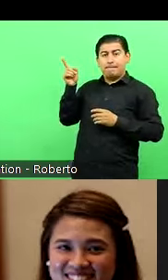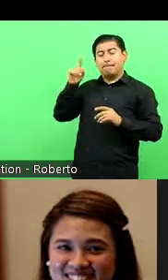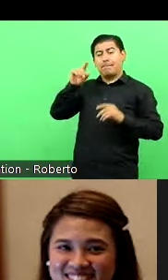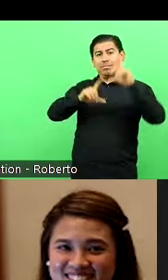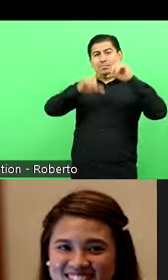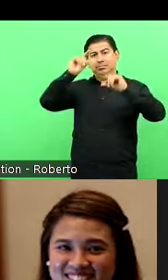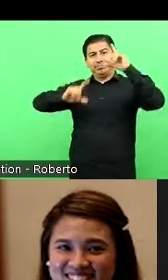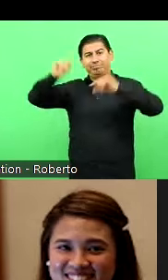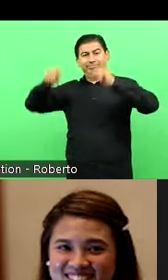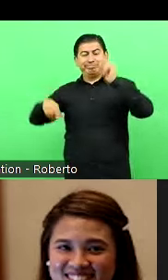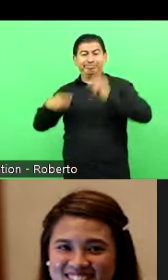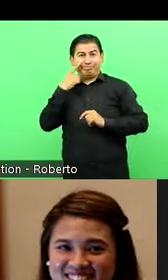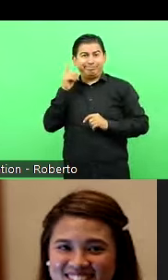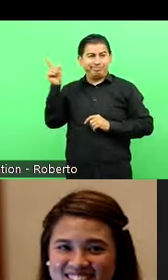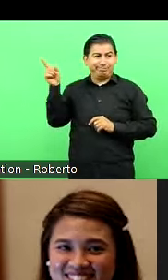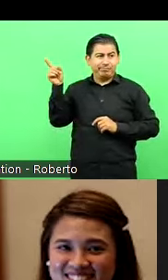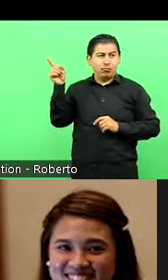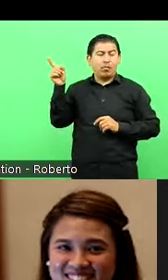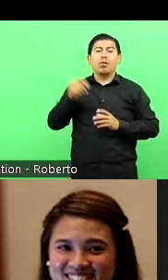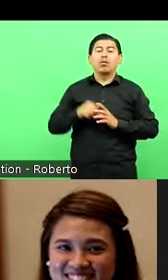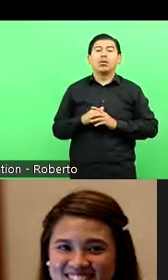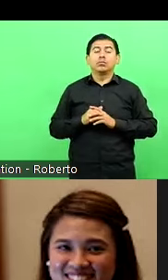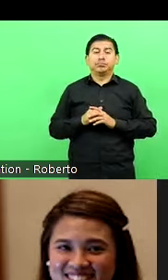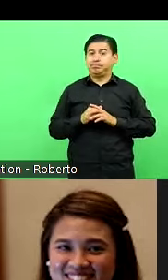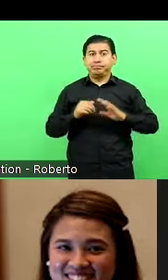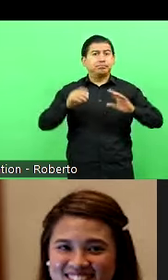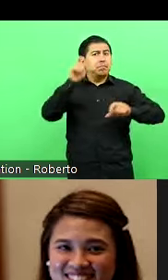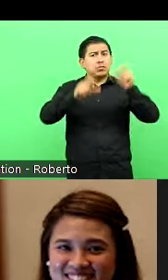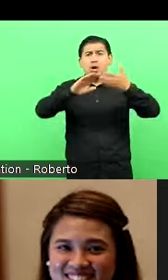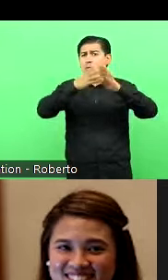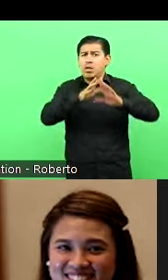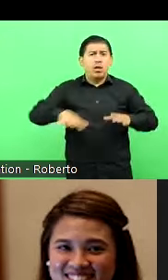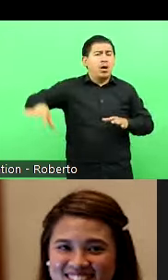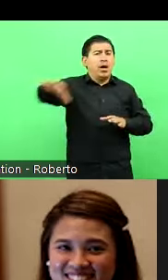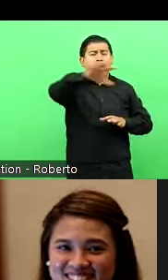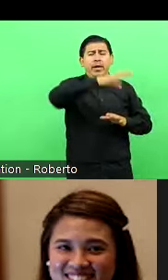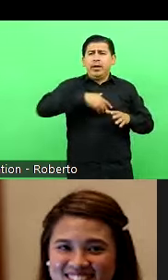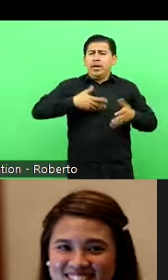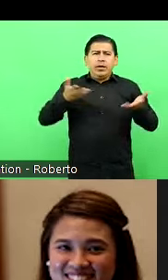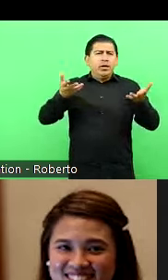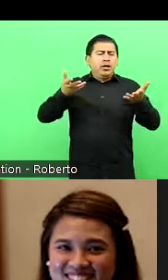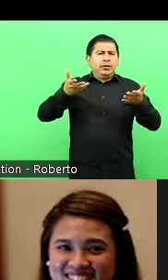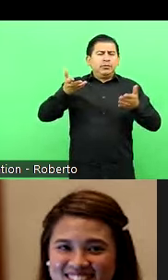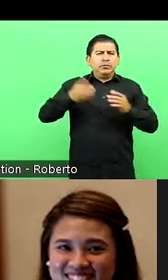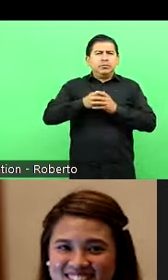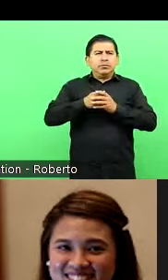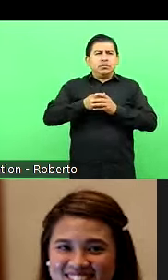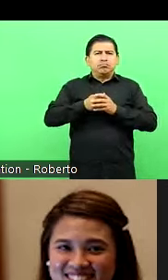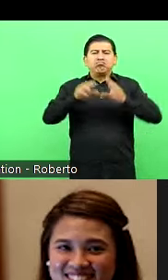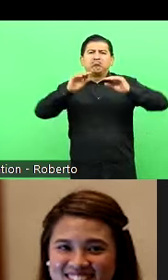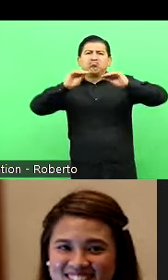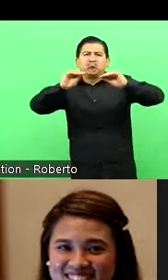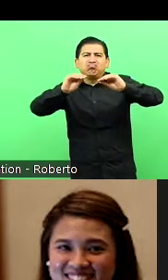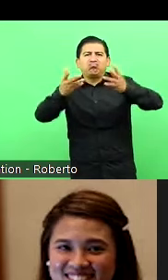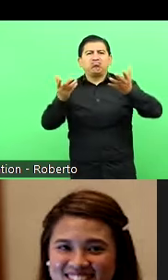of the community, special education teachers, community members or barangay officials, and of course,